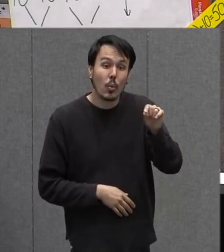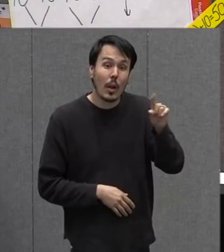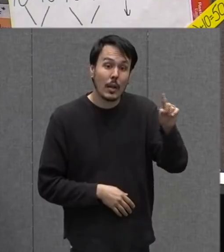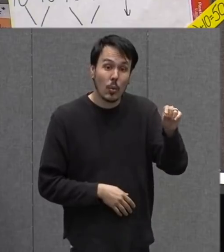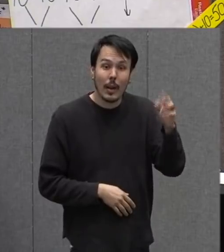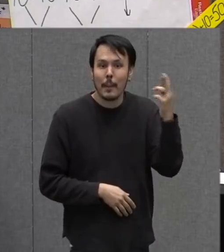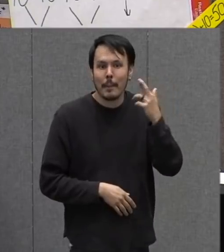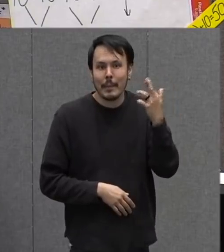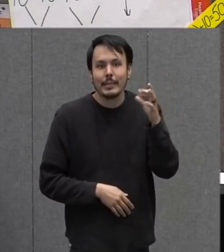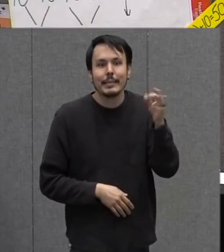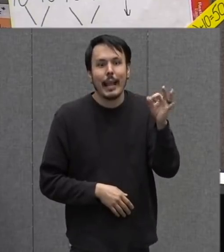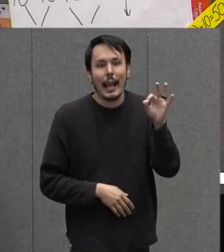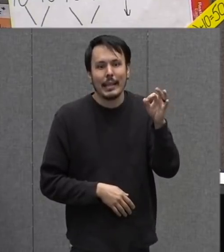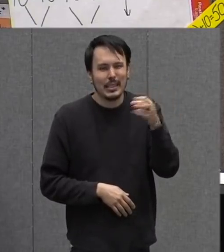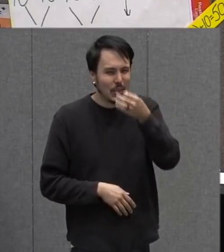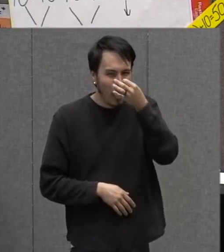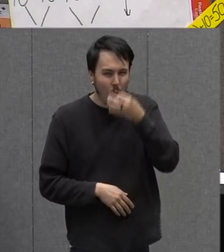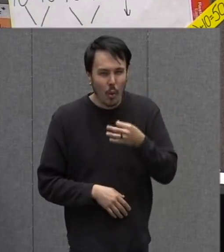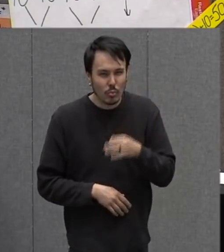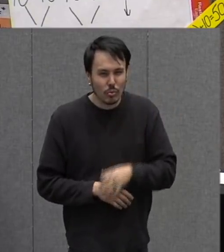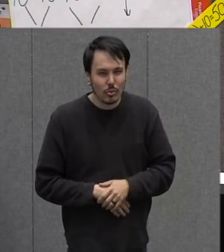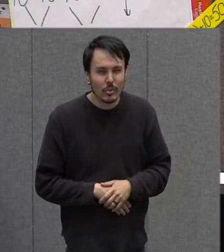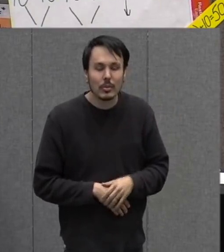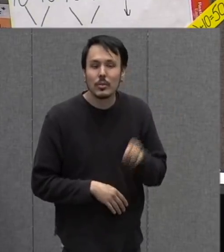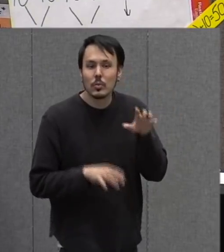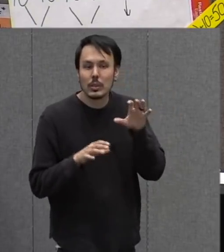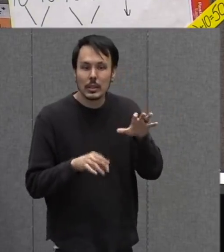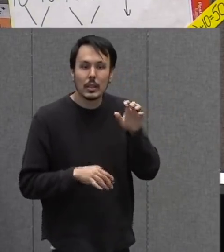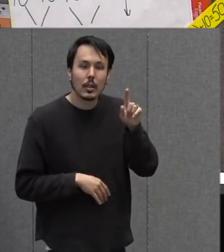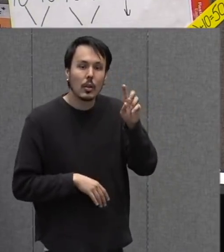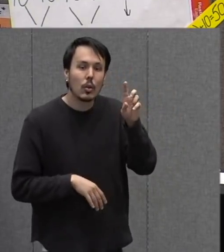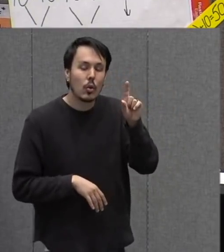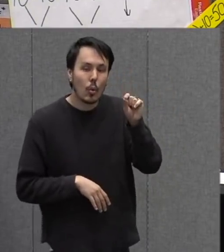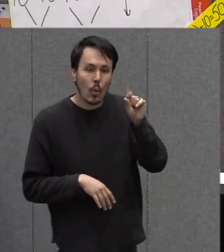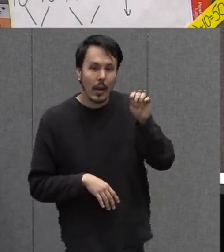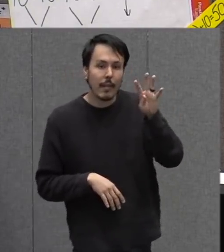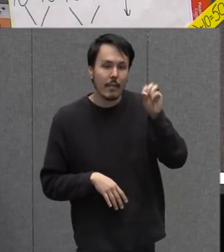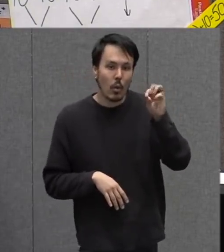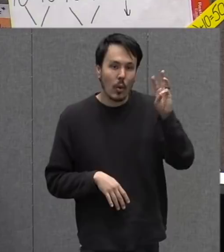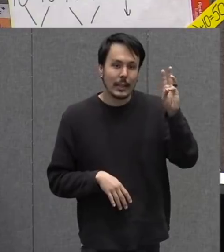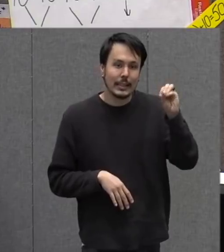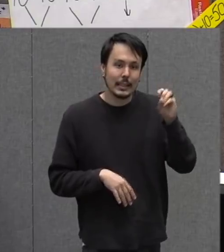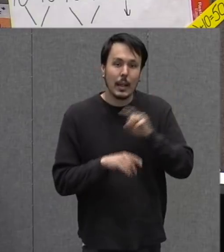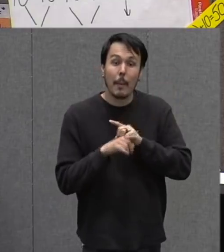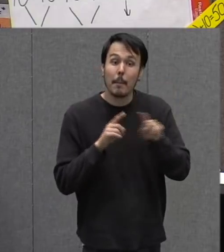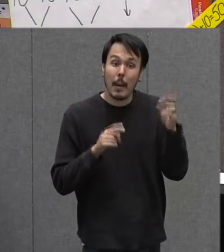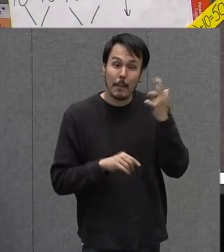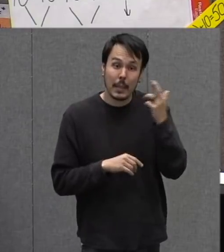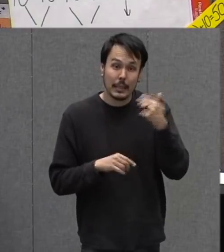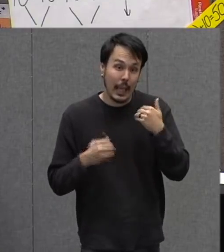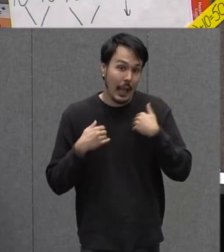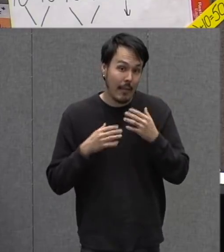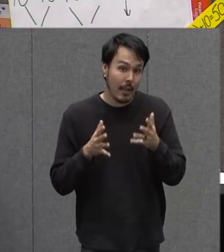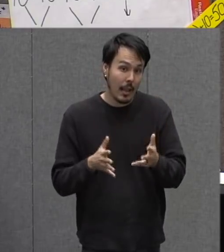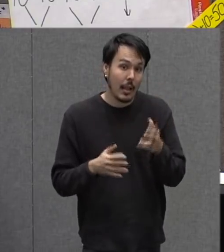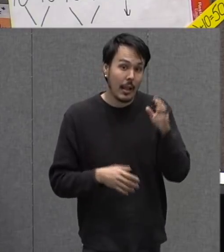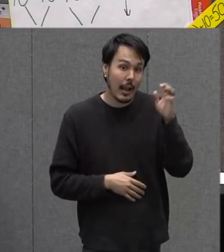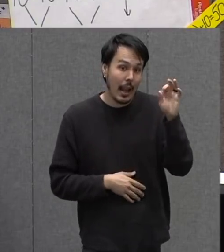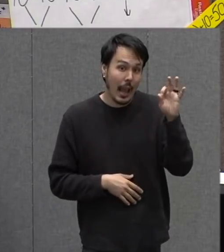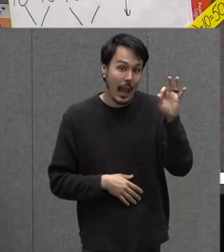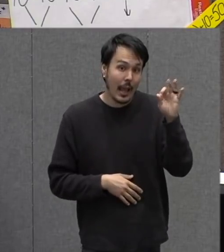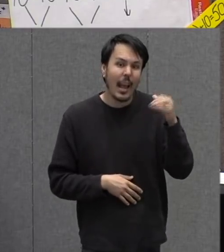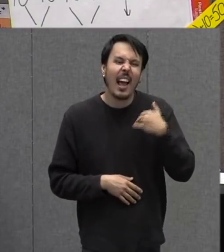since 19 is so close. We did 20, 40, 60. But because I had 19, I had